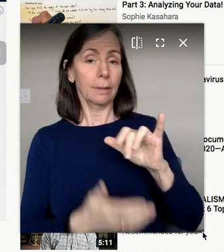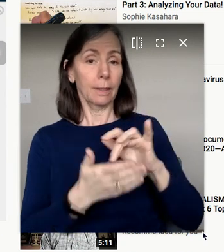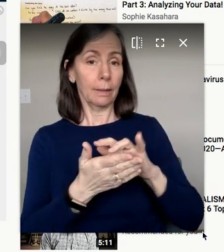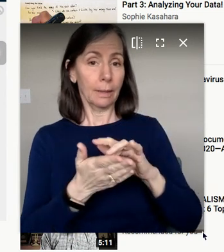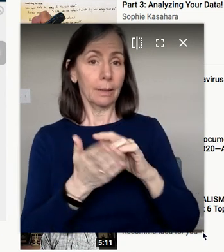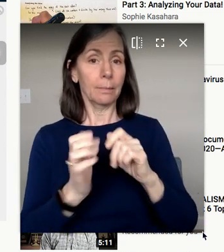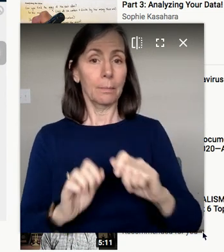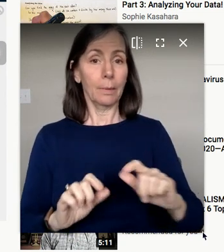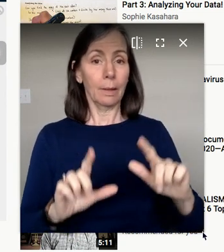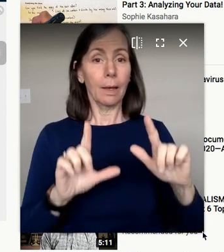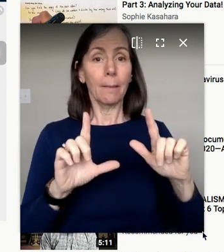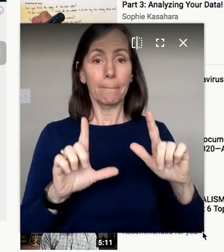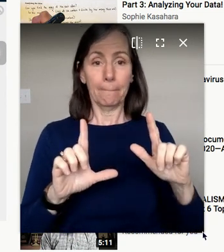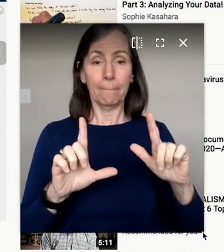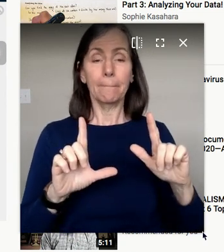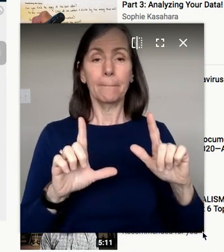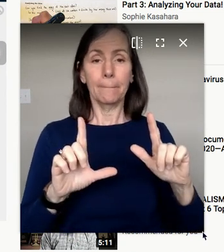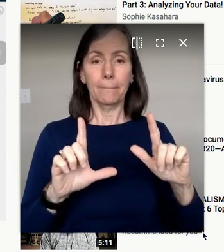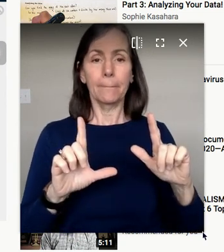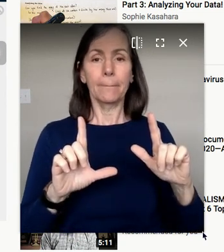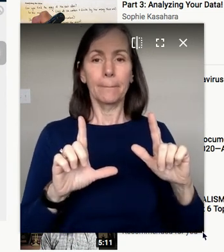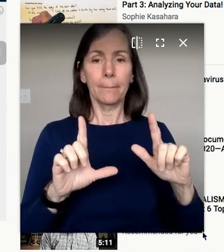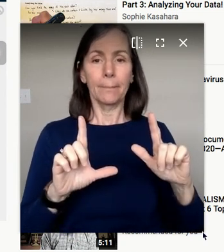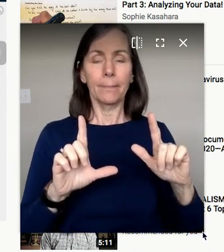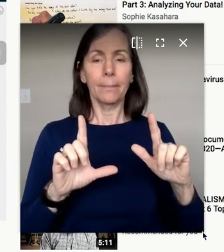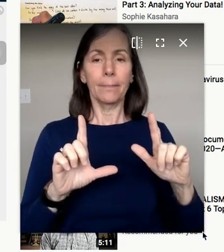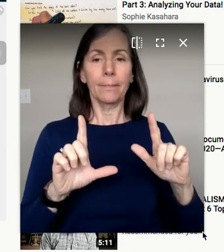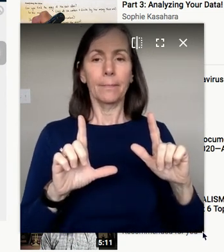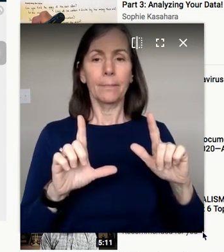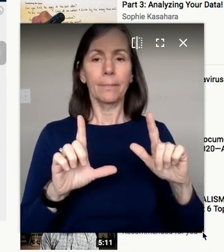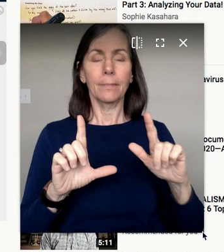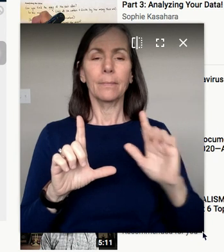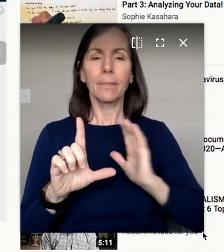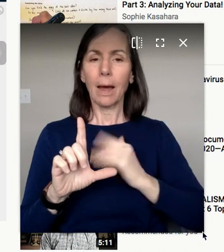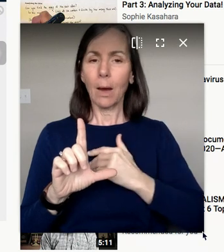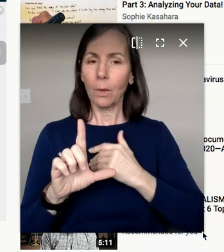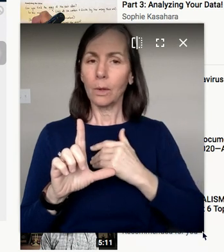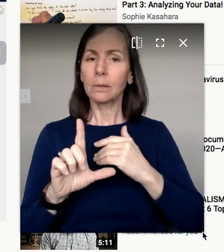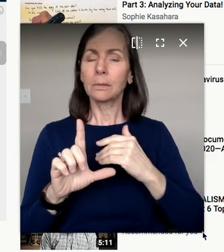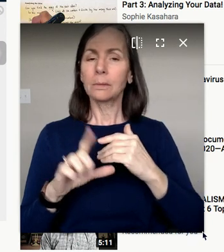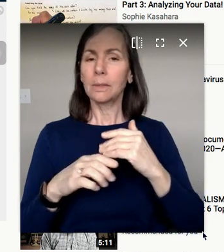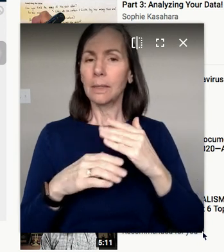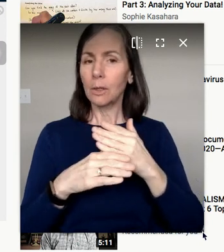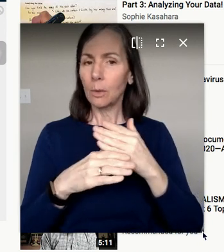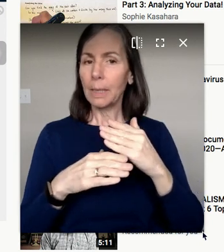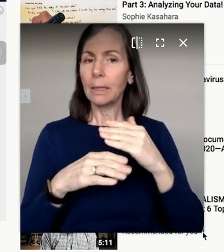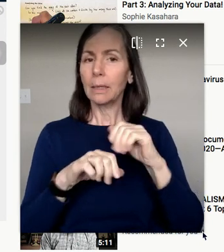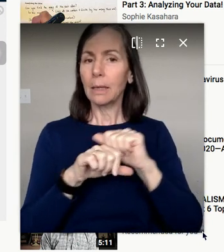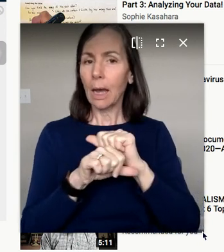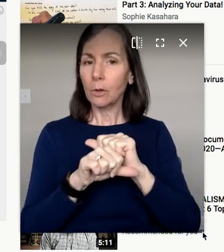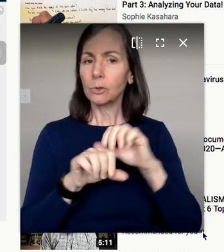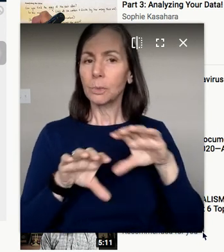So we are in our intermediate algebra course,